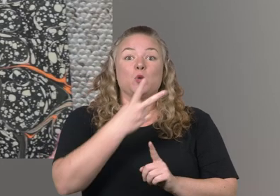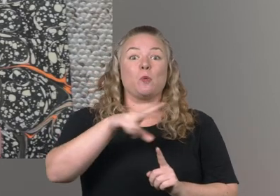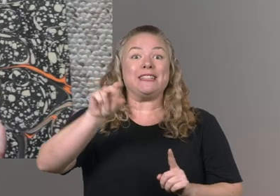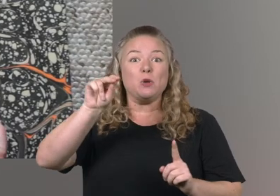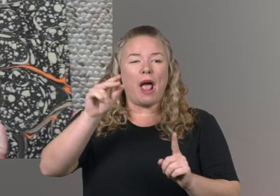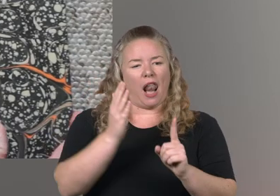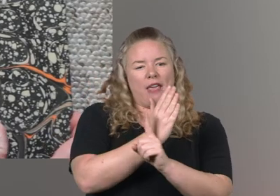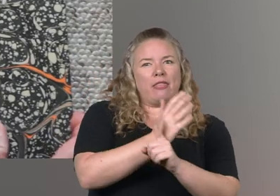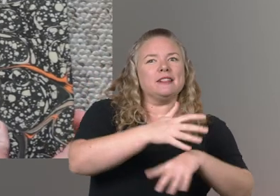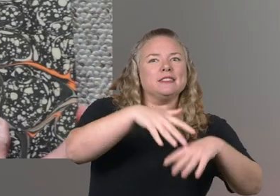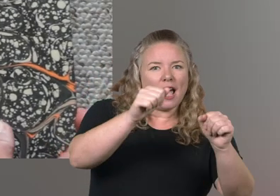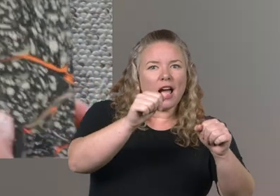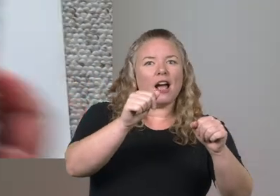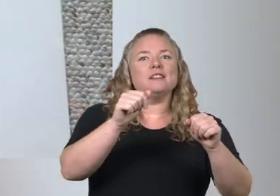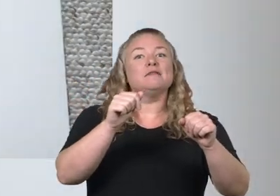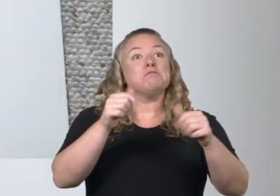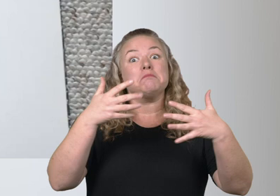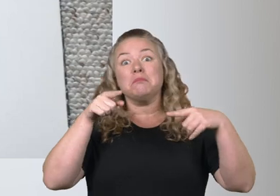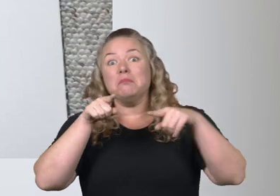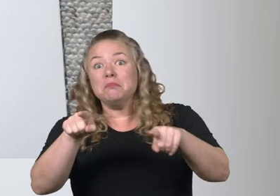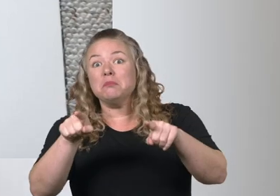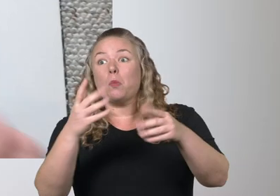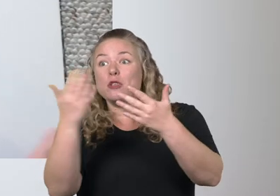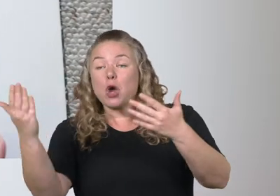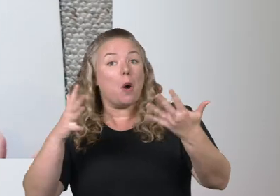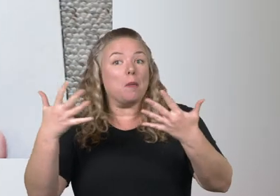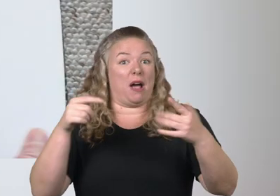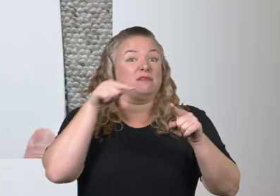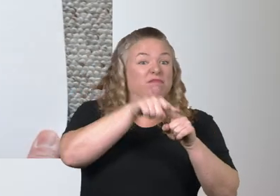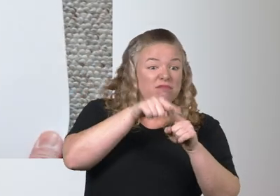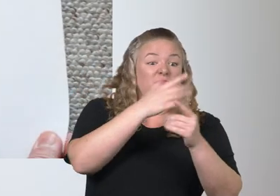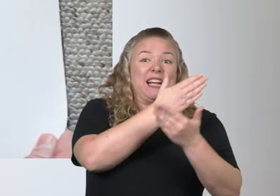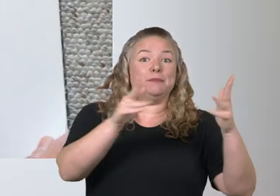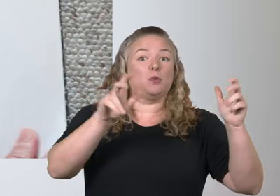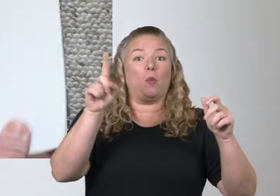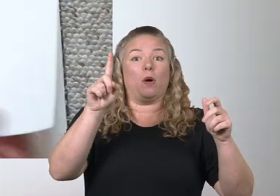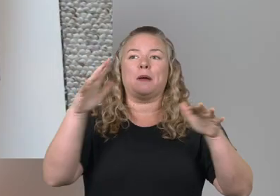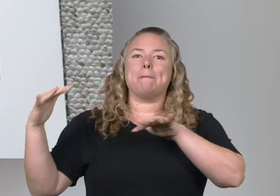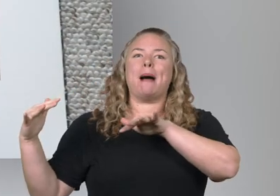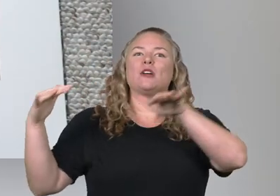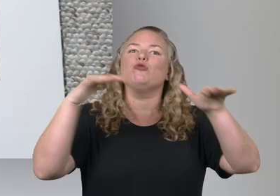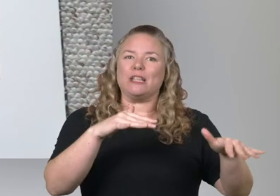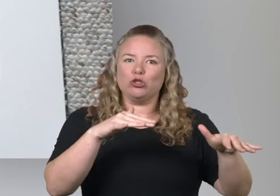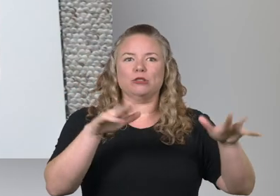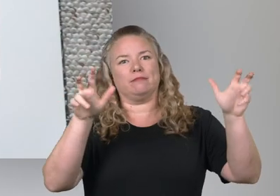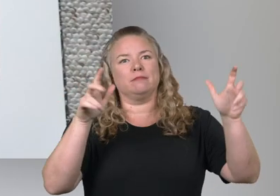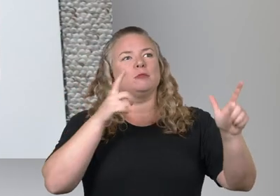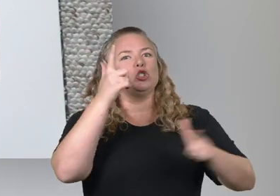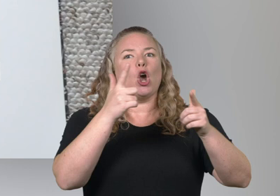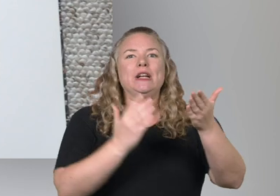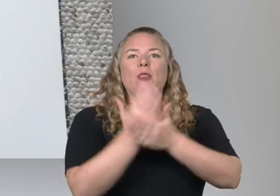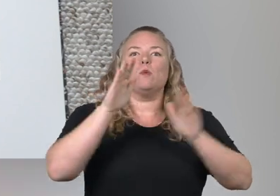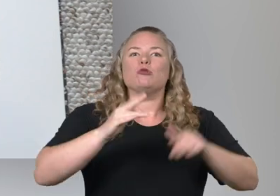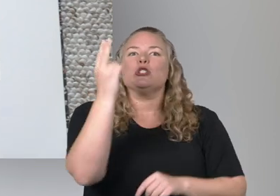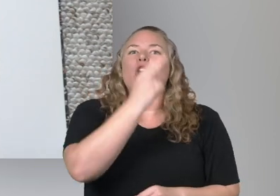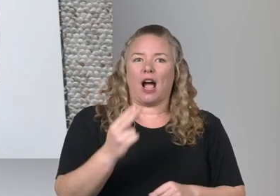coincide with that show, the exhibition Migrations, Journeys Through British Art opened at Tate Britain. That show